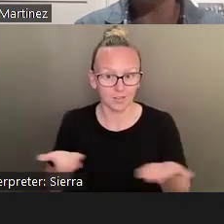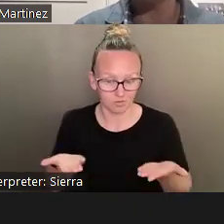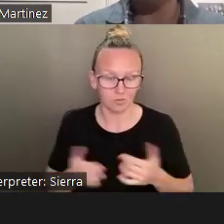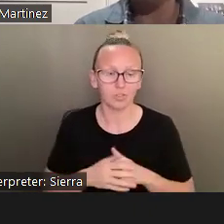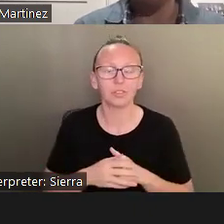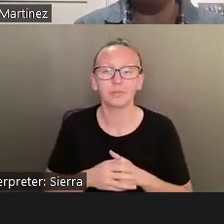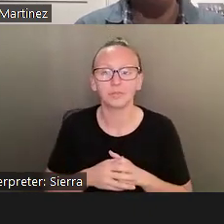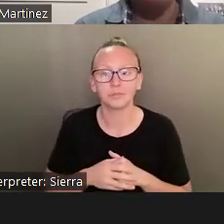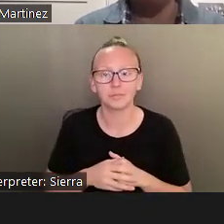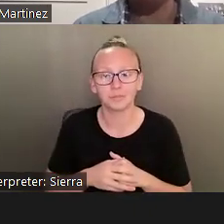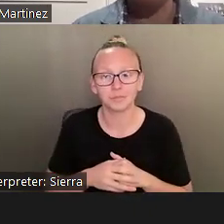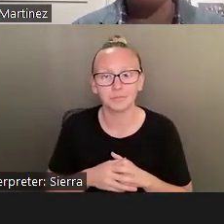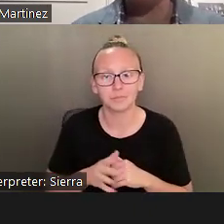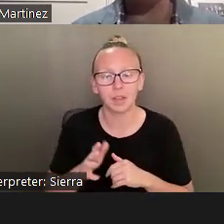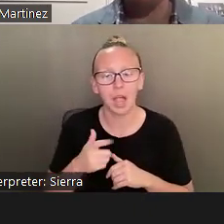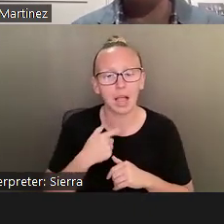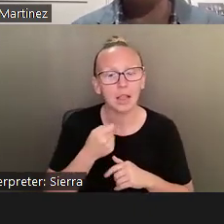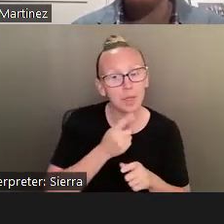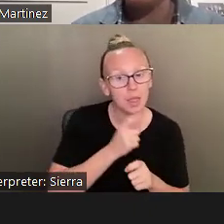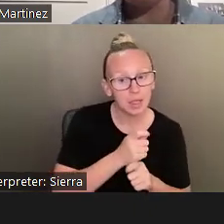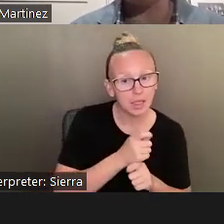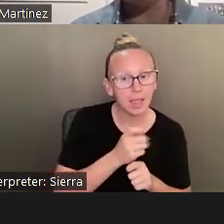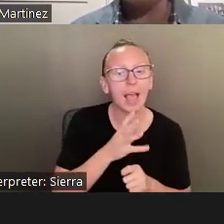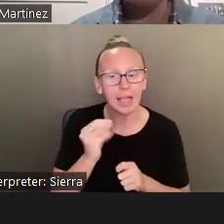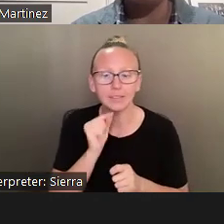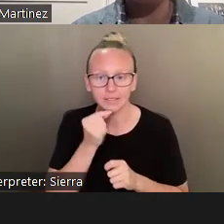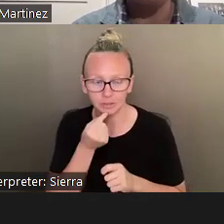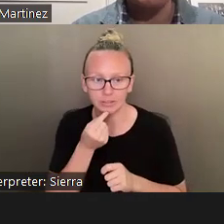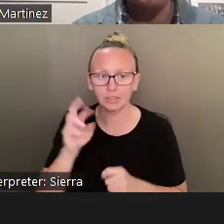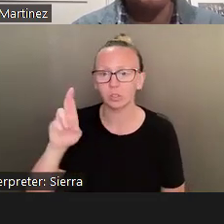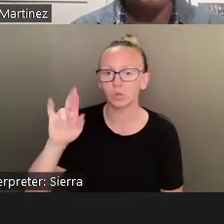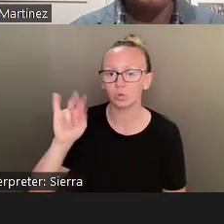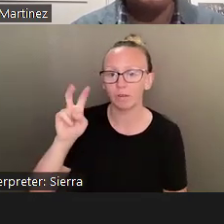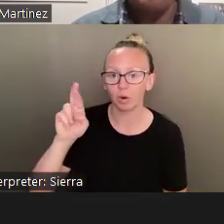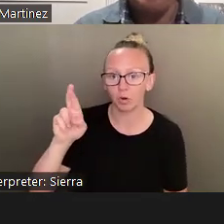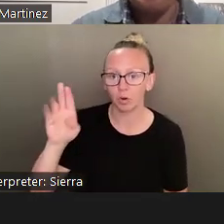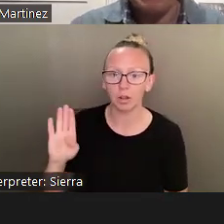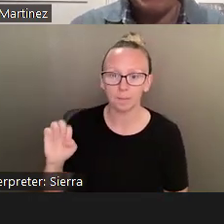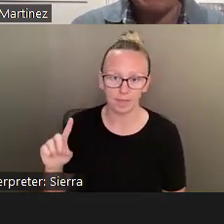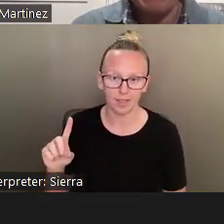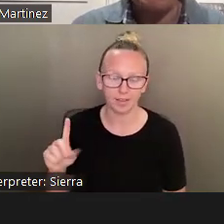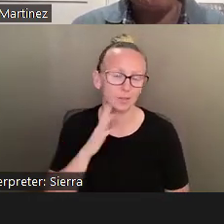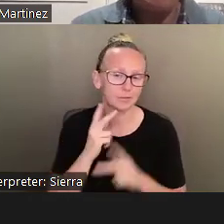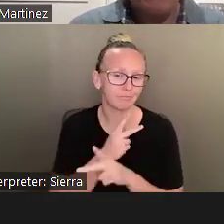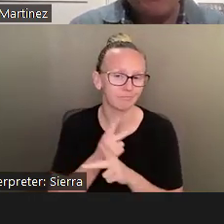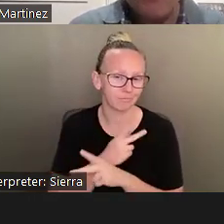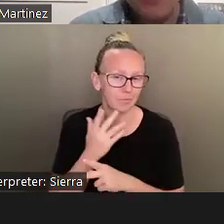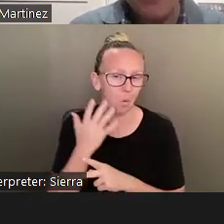tongue in cheek, but also quite seriously called Riverbed, and we will figure out why a little